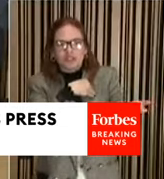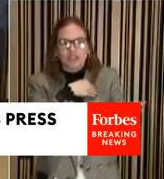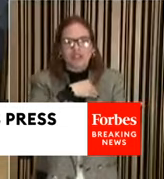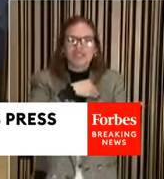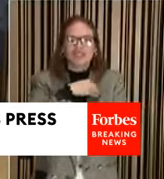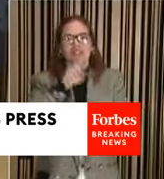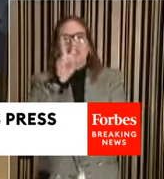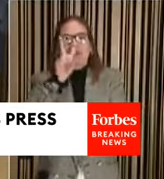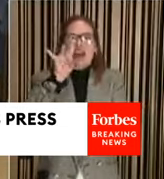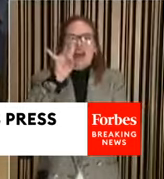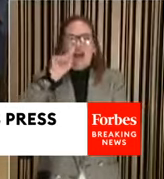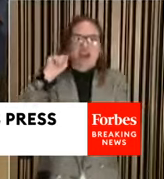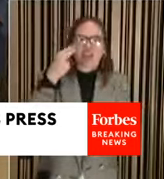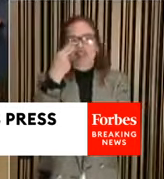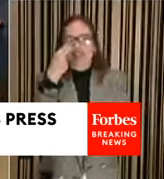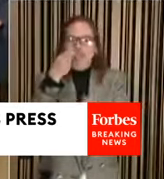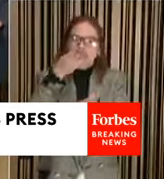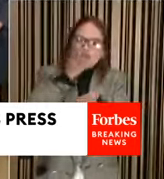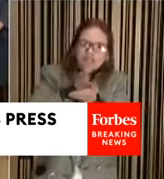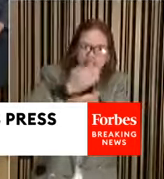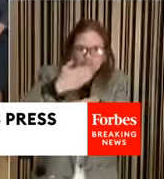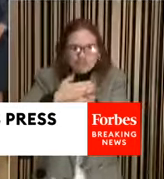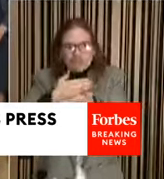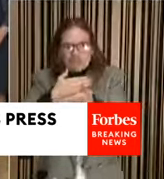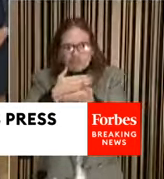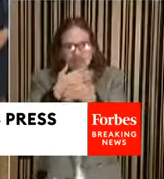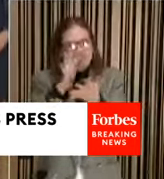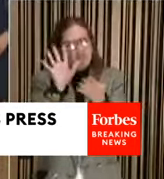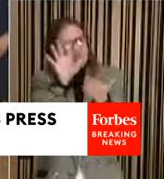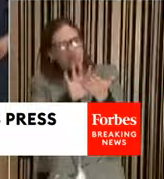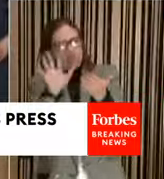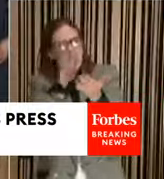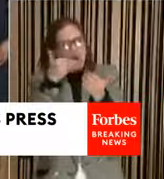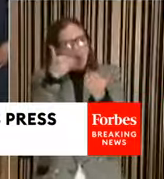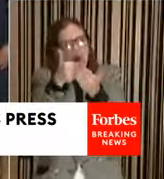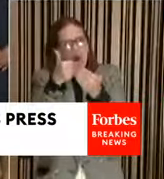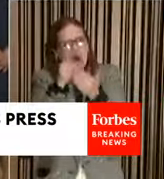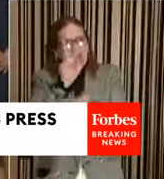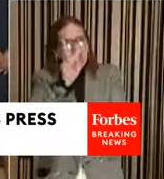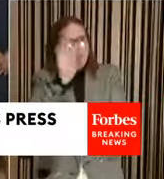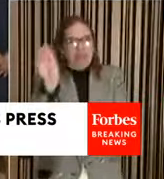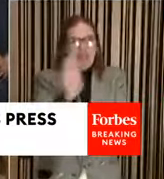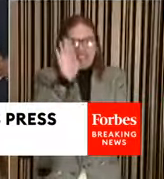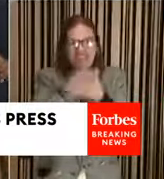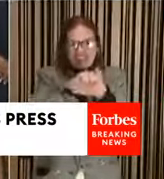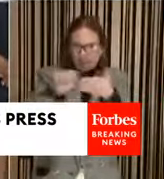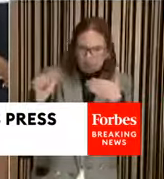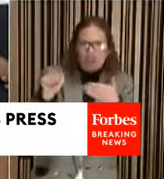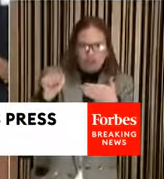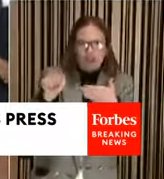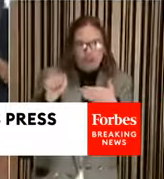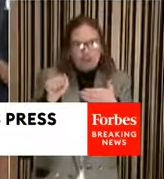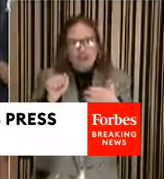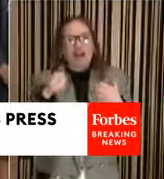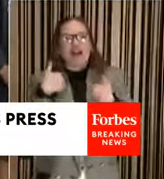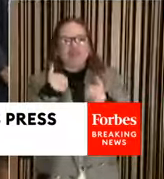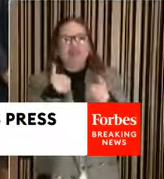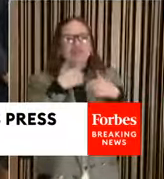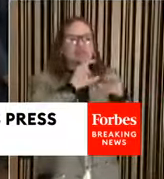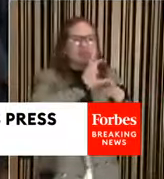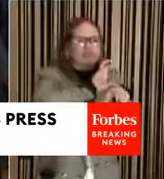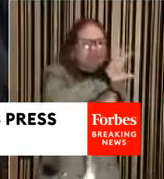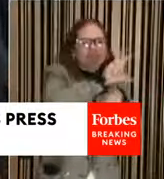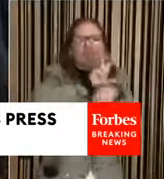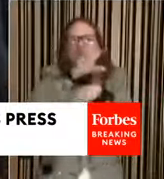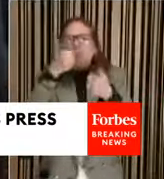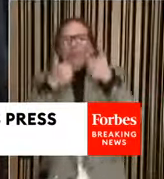just under $20 billion and includes investments in the district's priorities. I